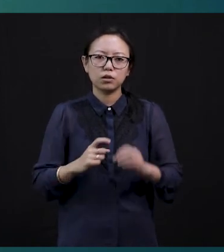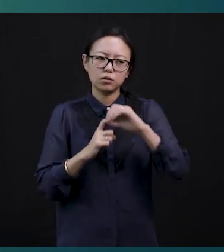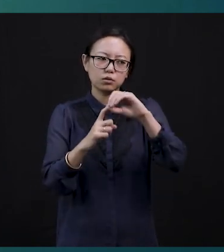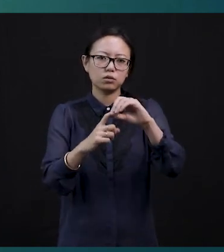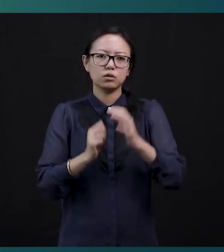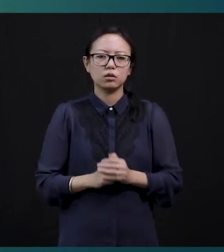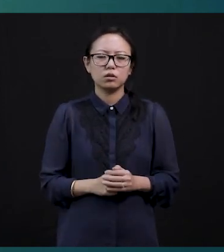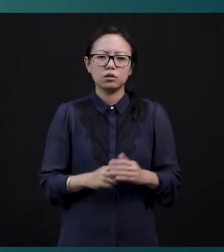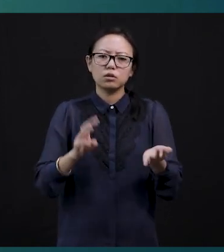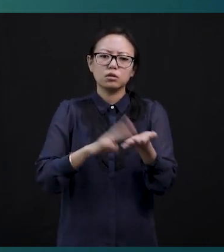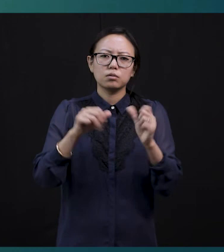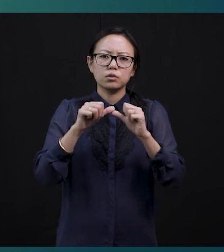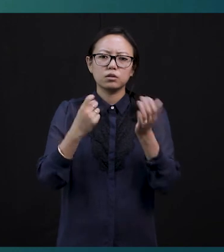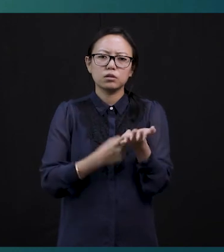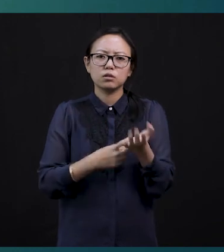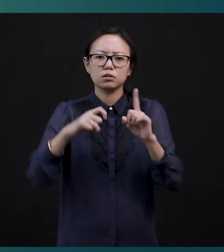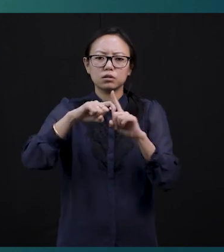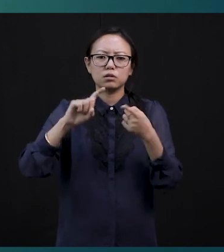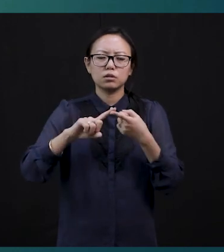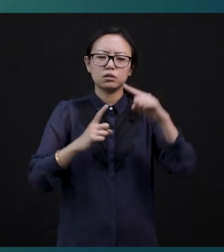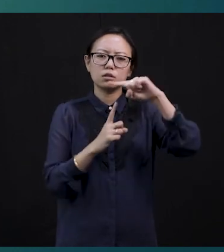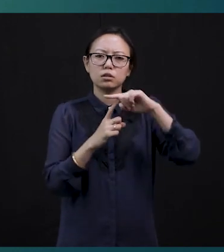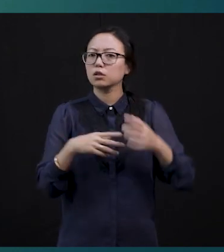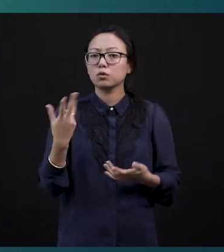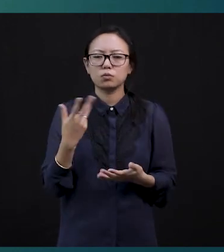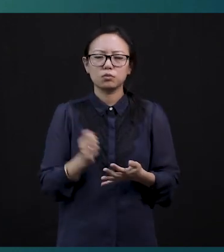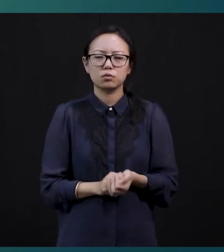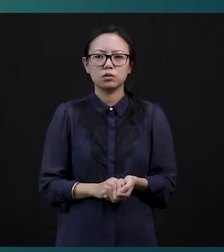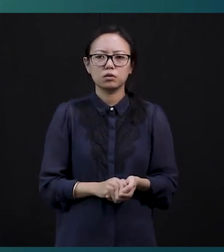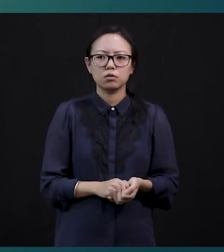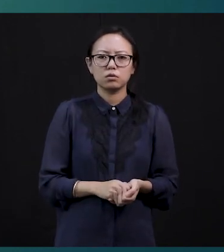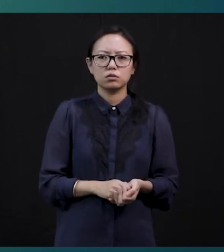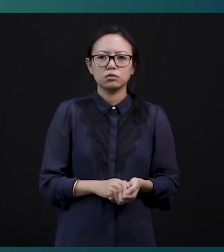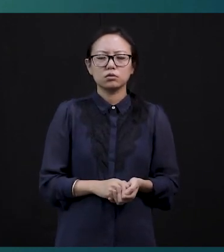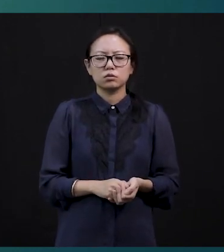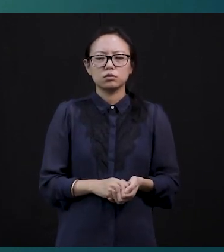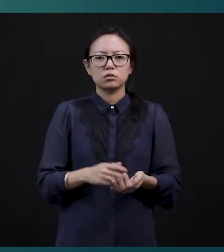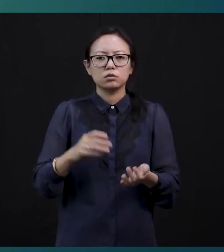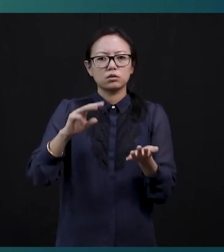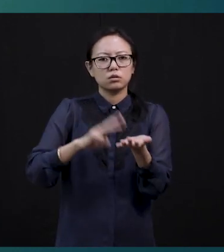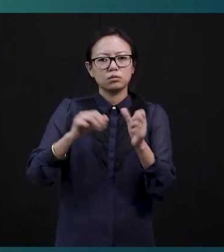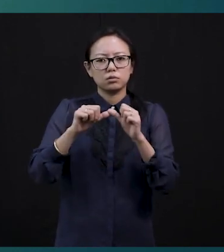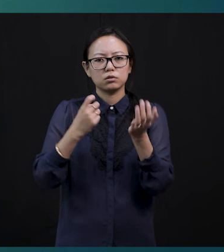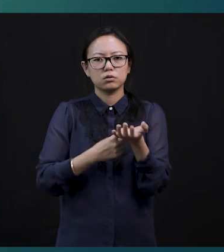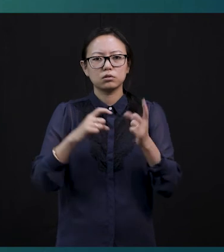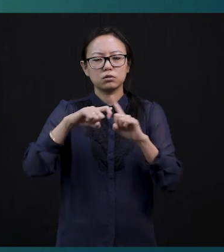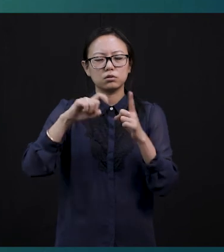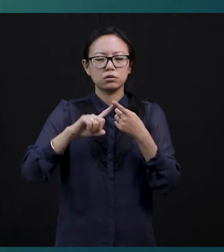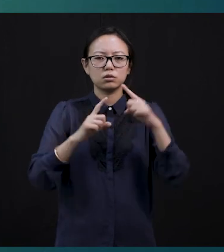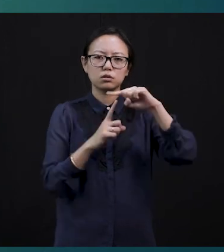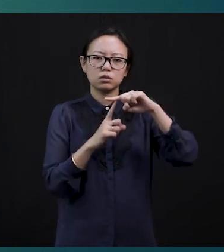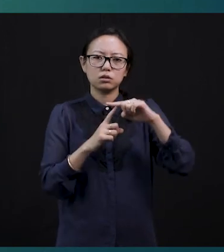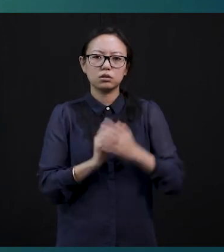a market? So, market basically is a place where you have buyers and you have producers. So, buyers can also be